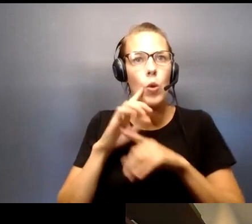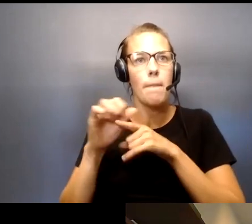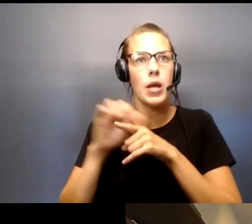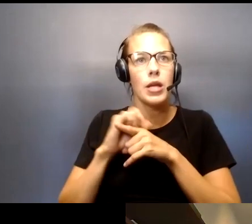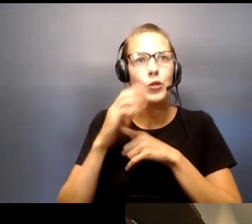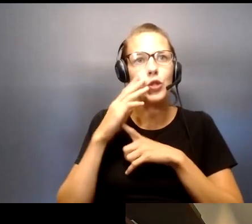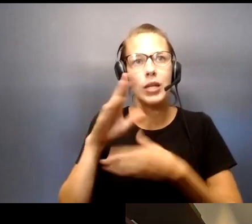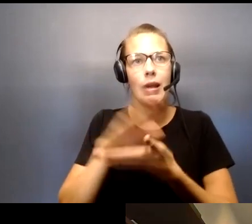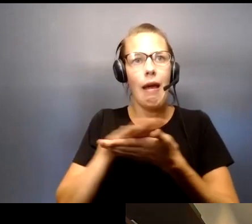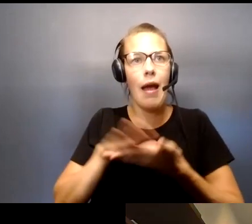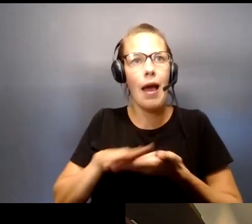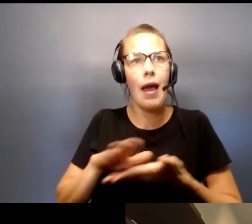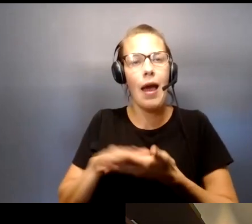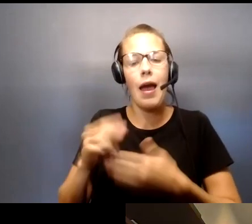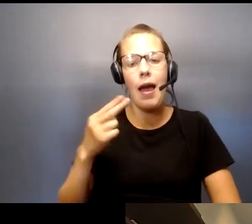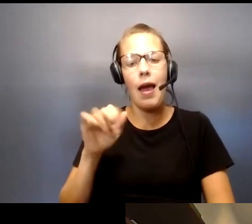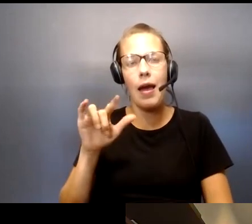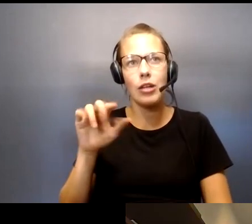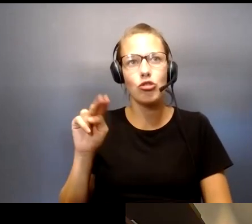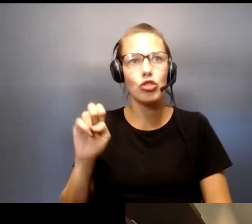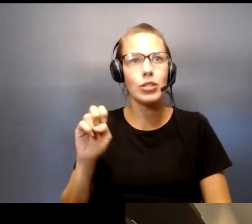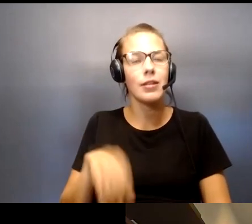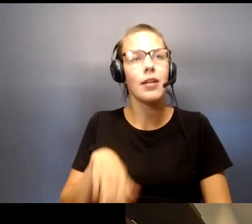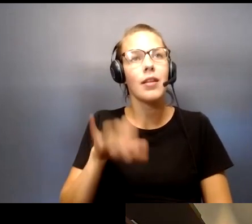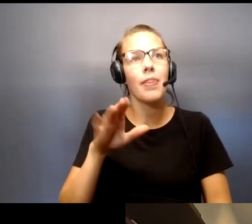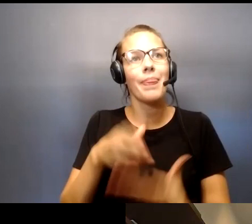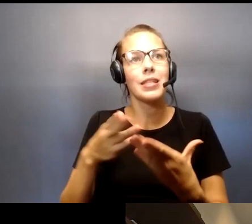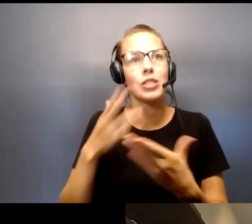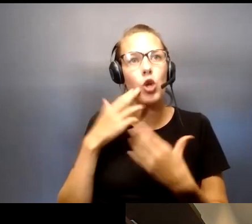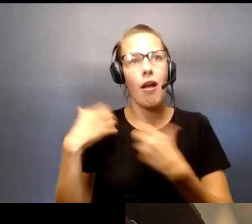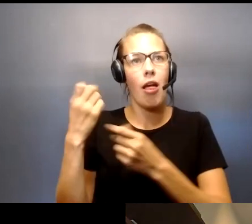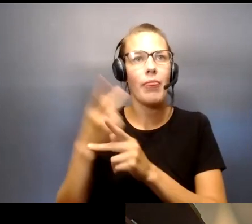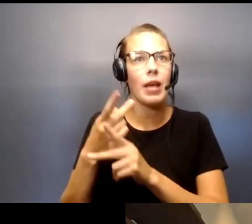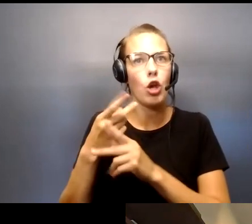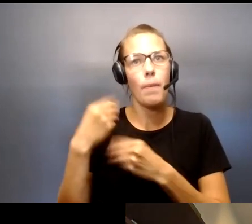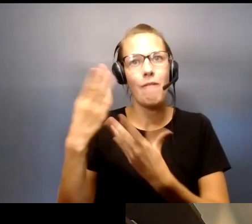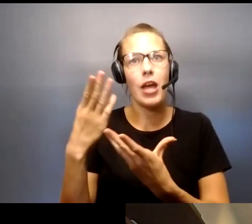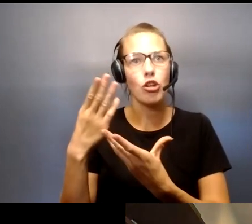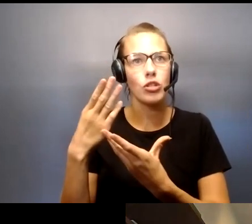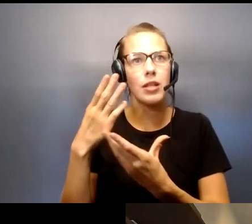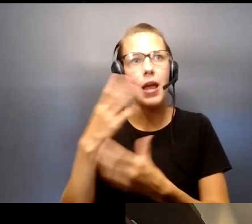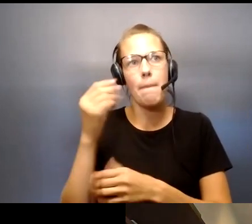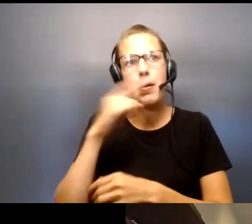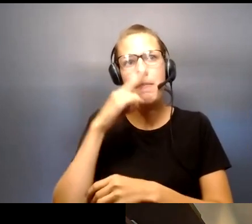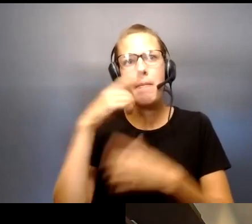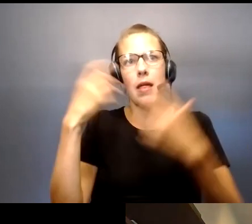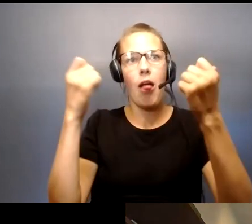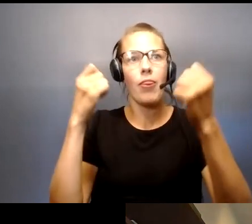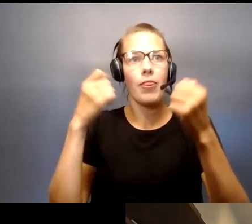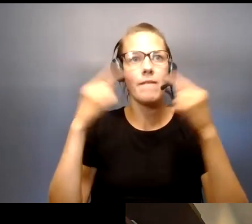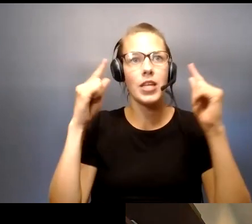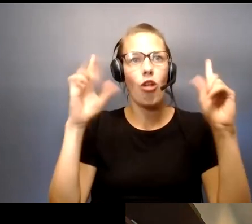good hygiene. The things that our healthcare providers and our public health officials